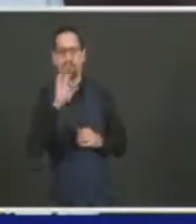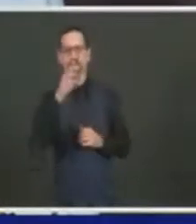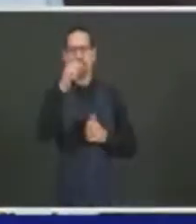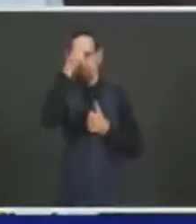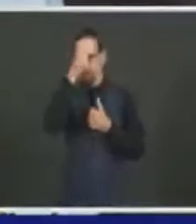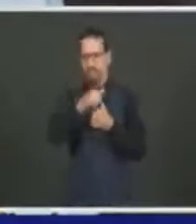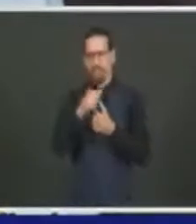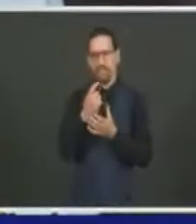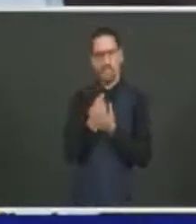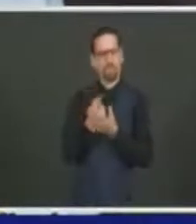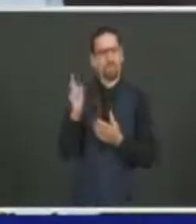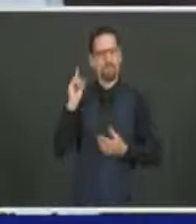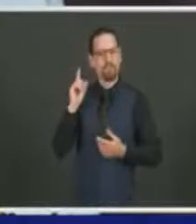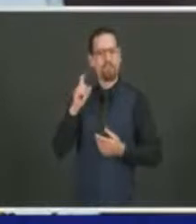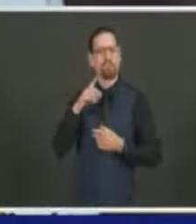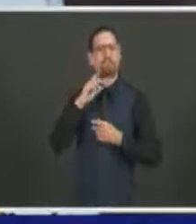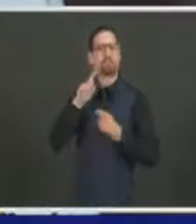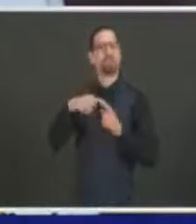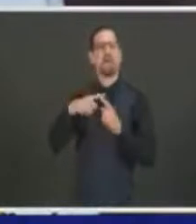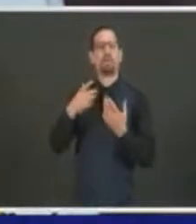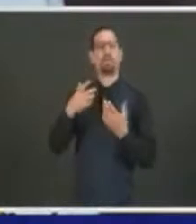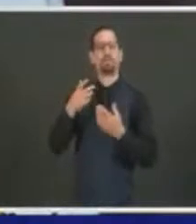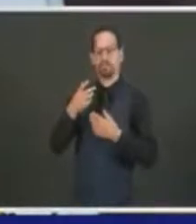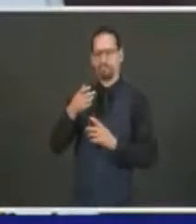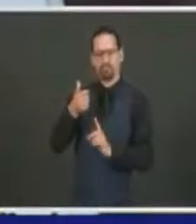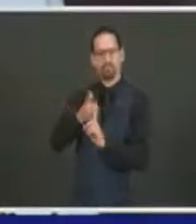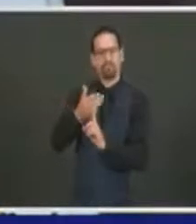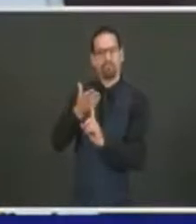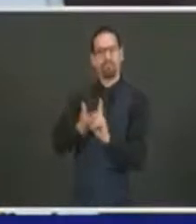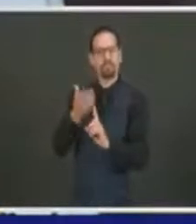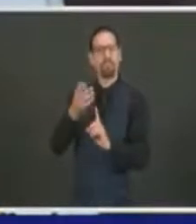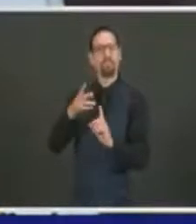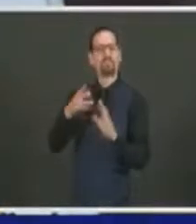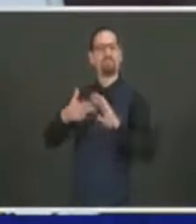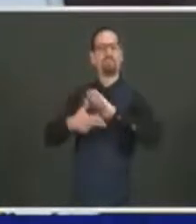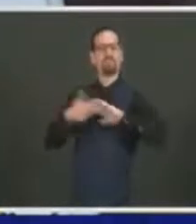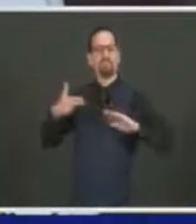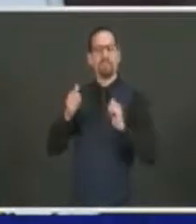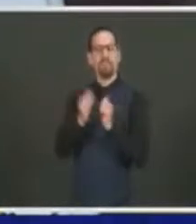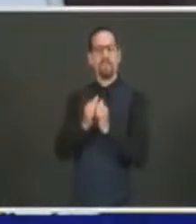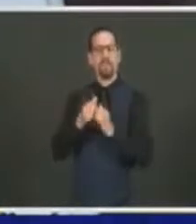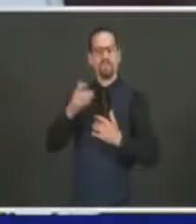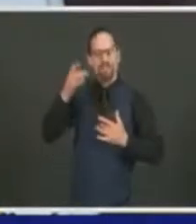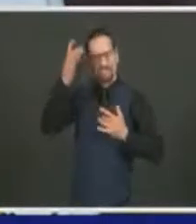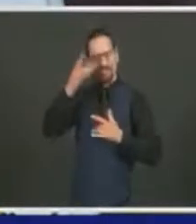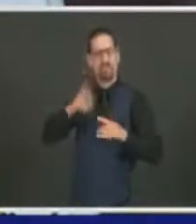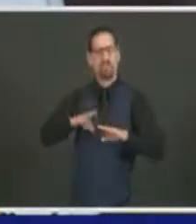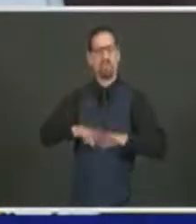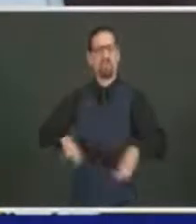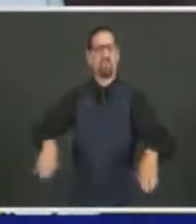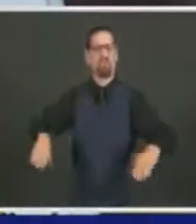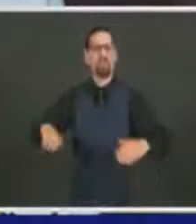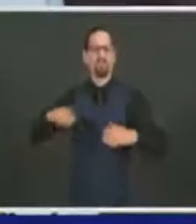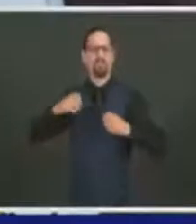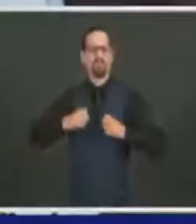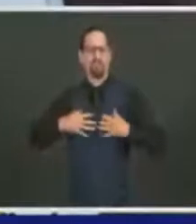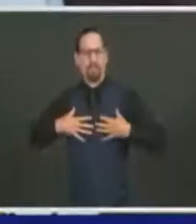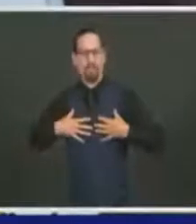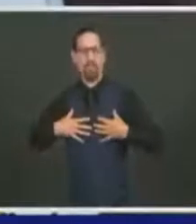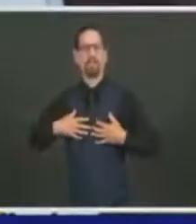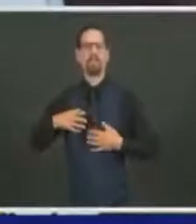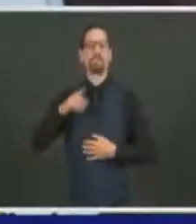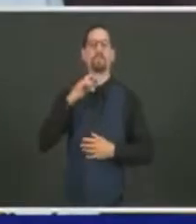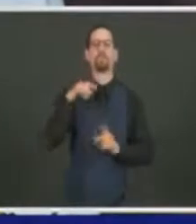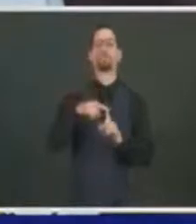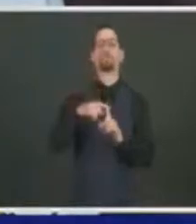been diagnosed with multi-system inflammatory syndrome in children. That patient was discharged from